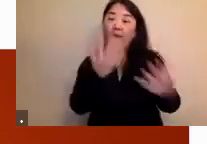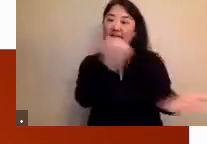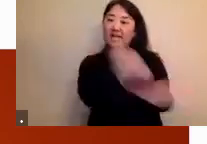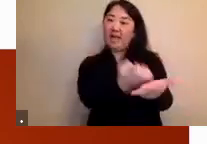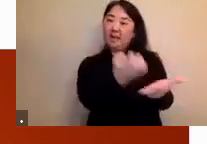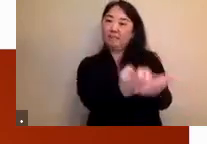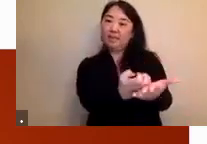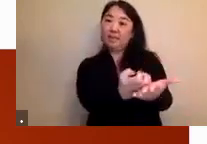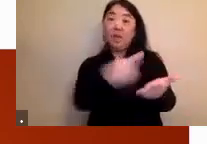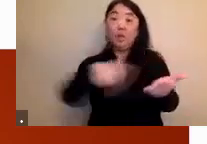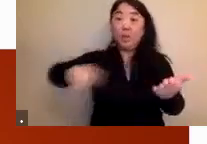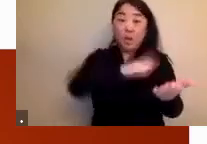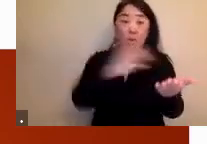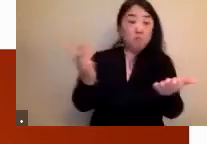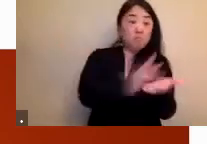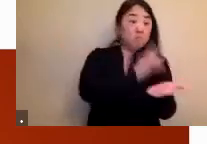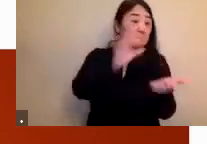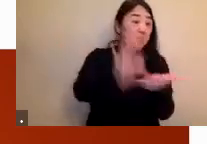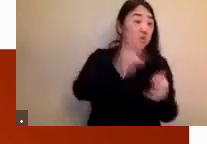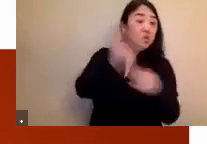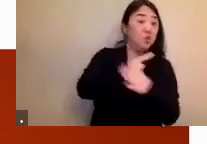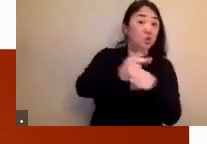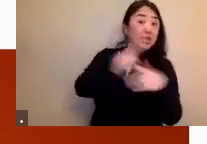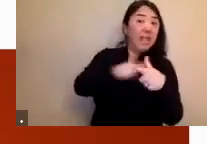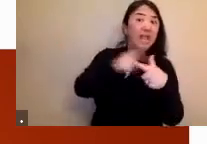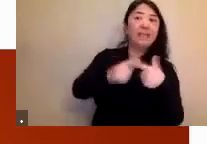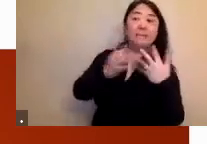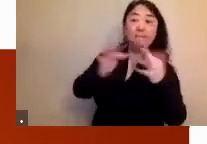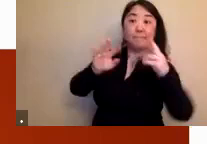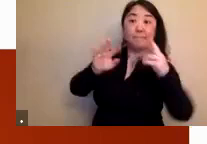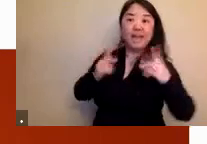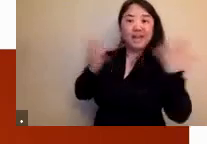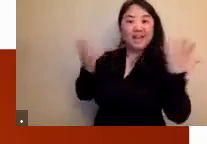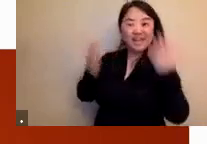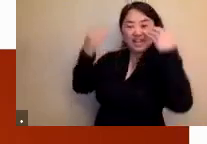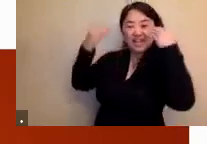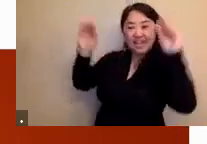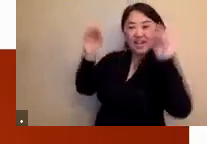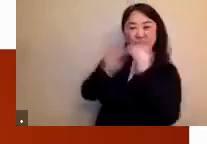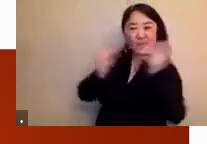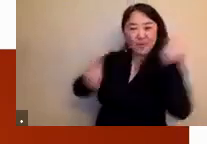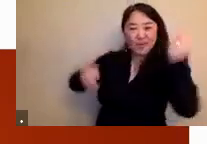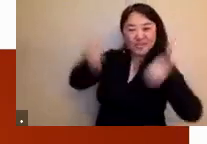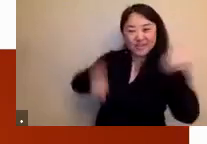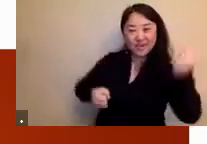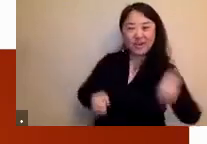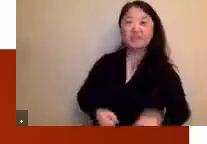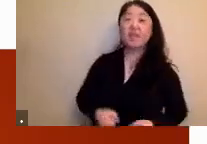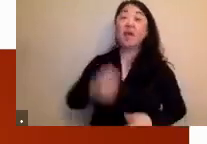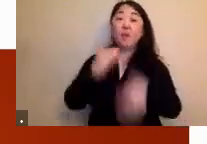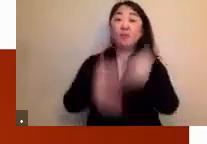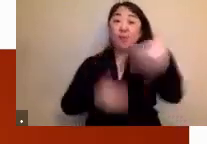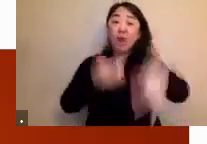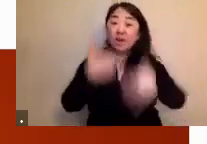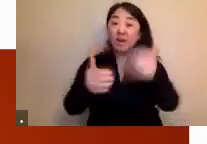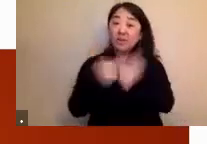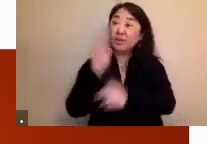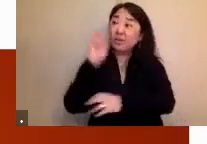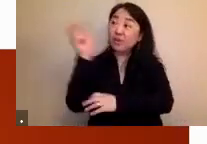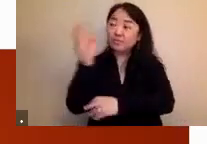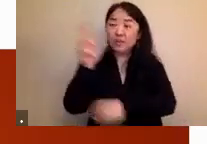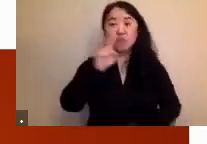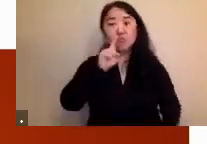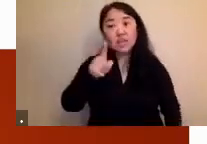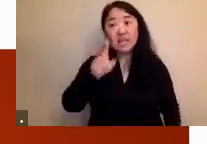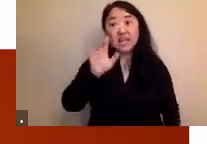we're utilizing, we can sell more cars. So the cost of progress in transportation was high for some of